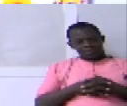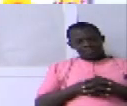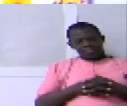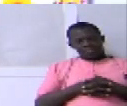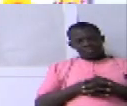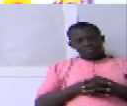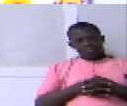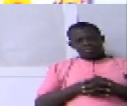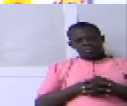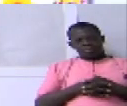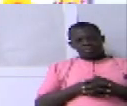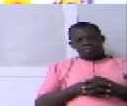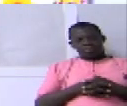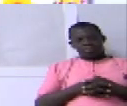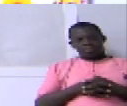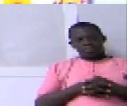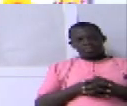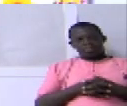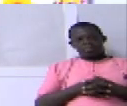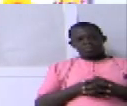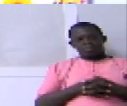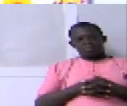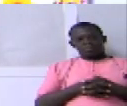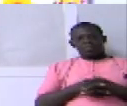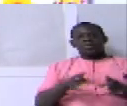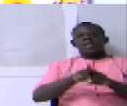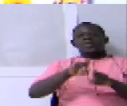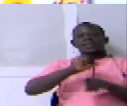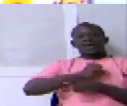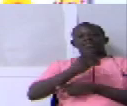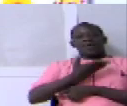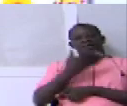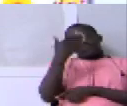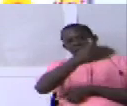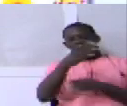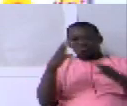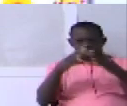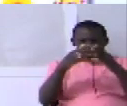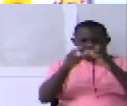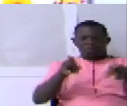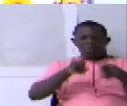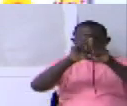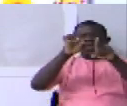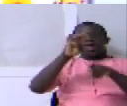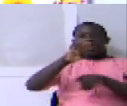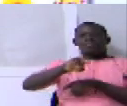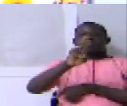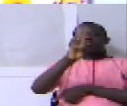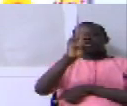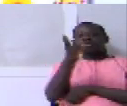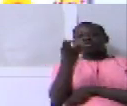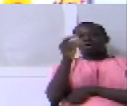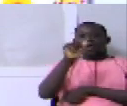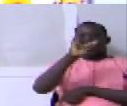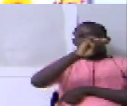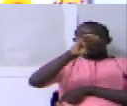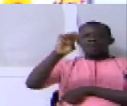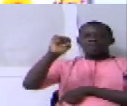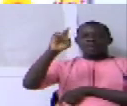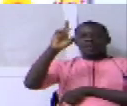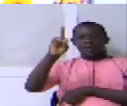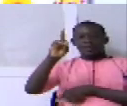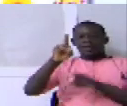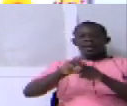was there with Sub-Inspector Mohamed Jabi, Sub-Inspector Mohamed Jabi, Sergeant Mohamed